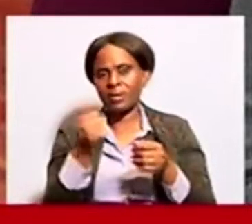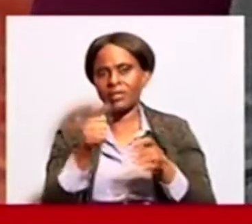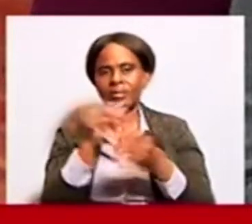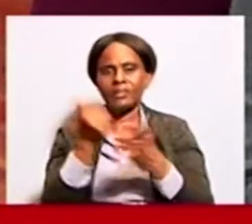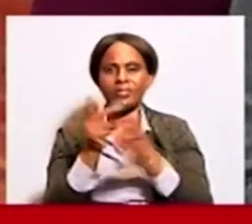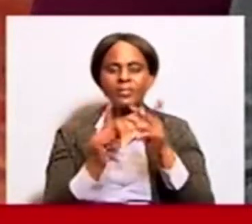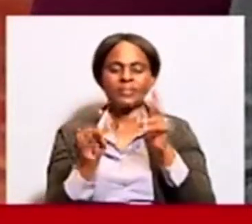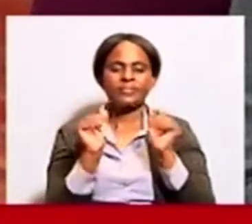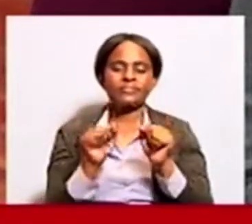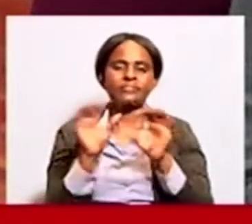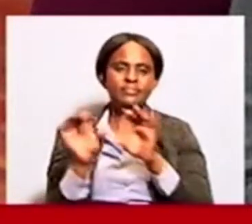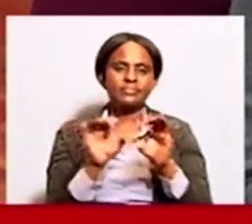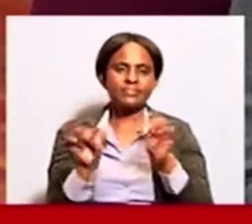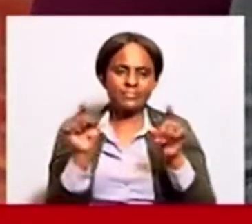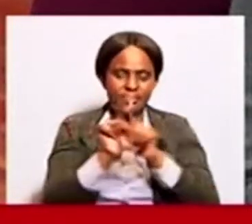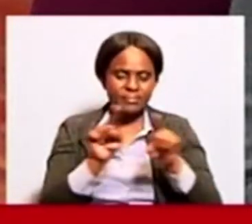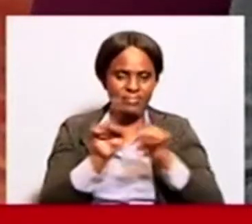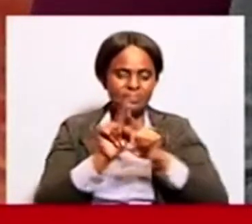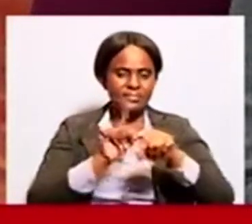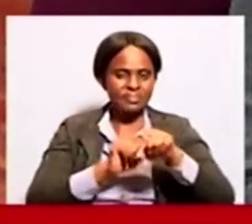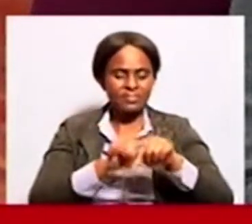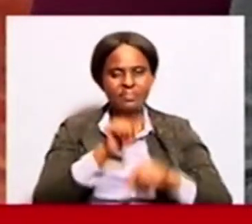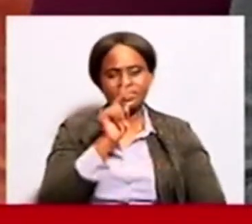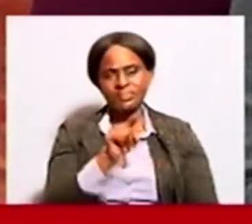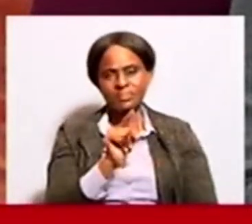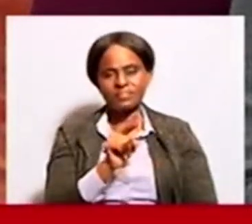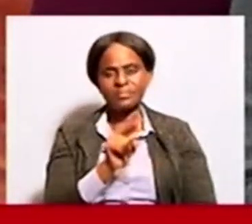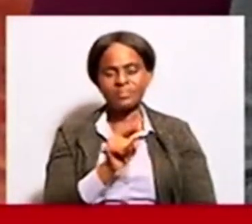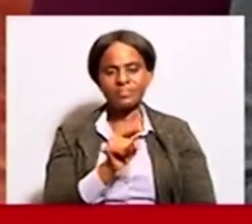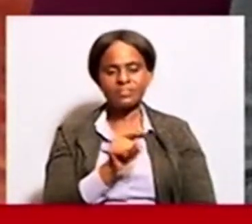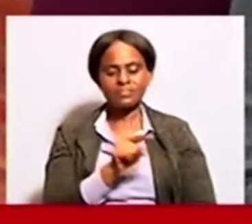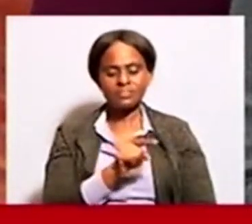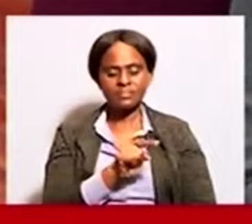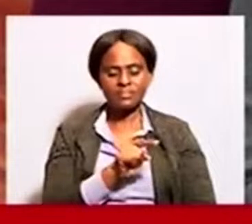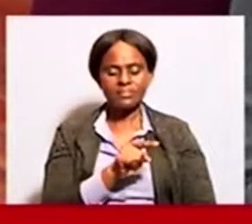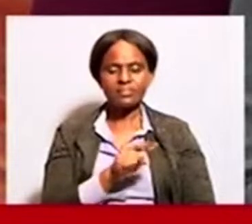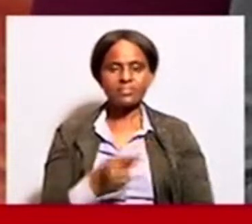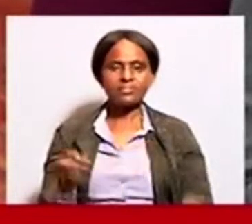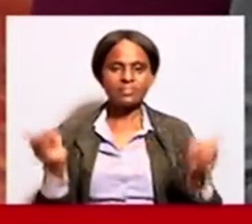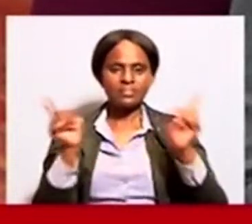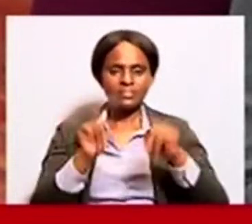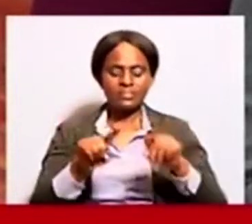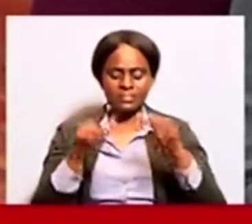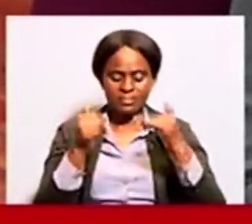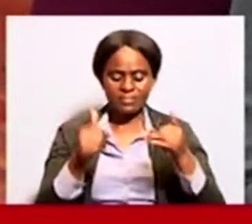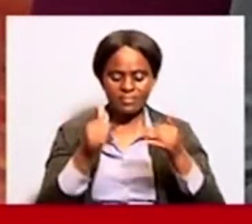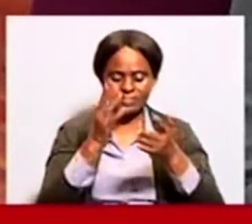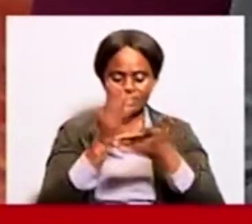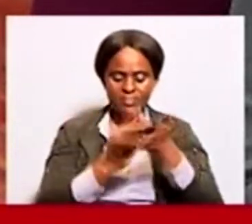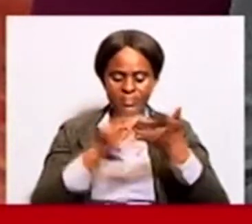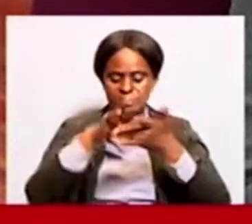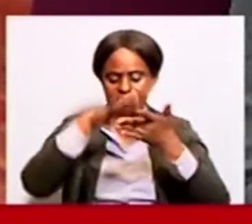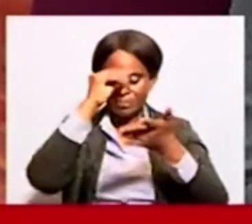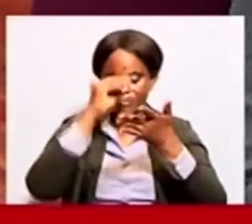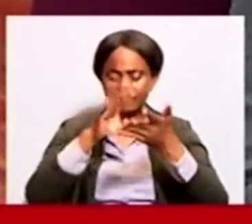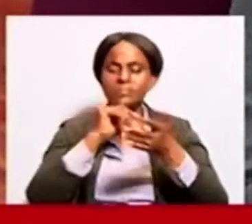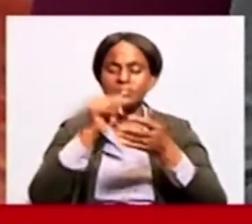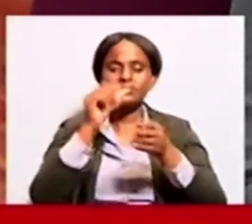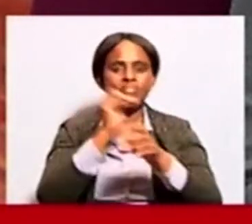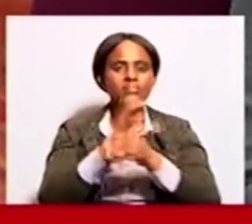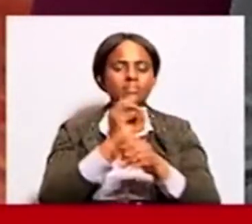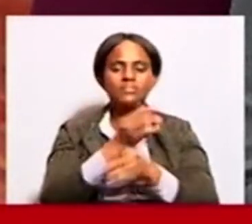done. So at that particular point, that's when certain learners were not made